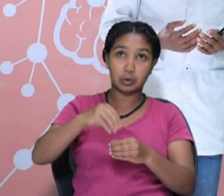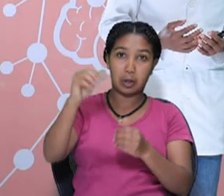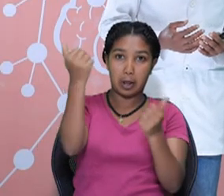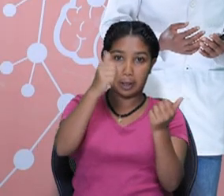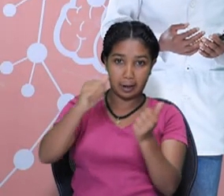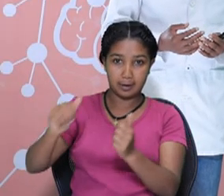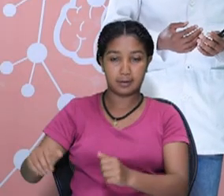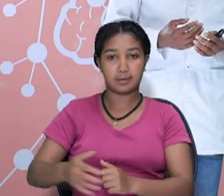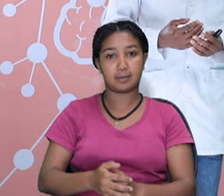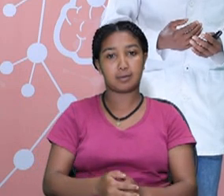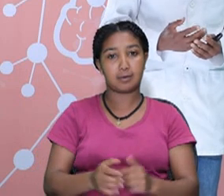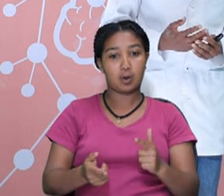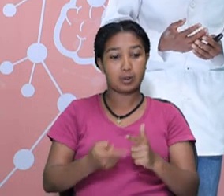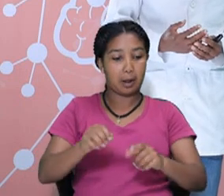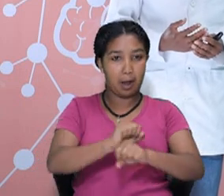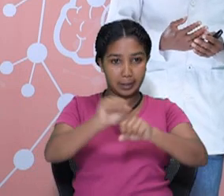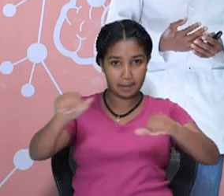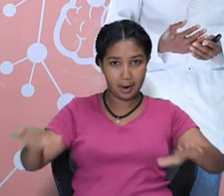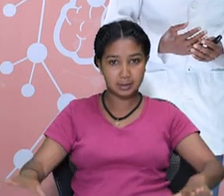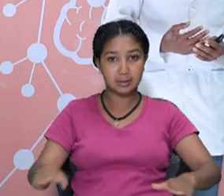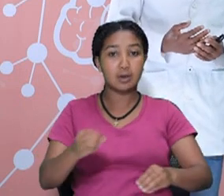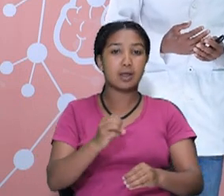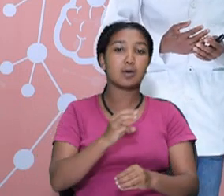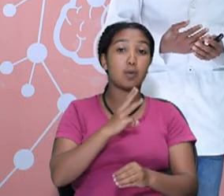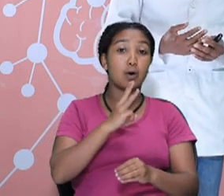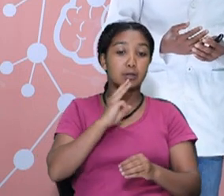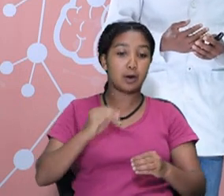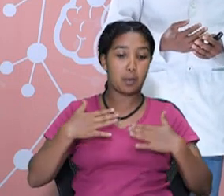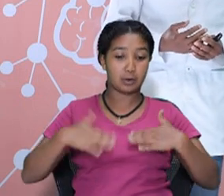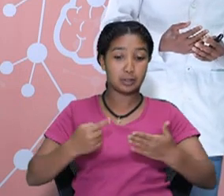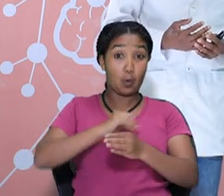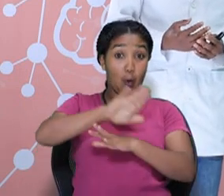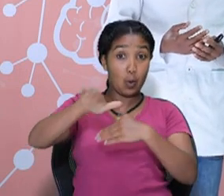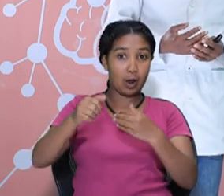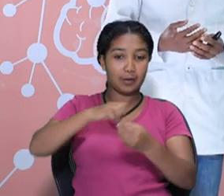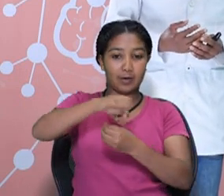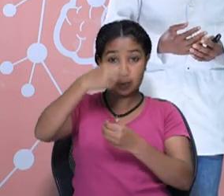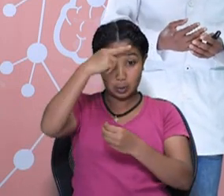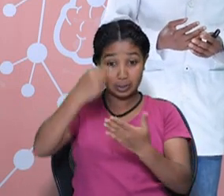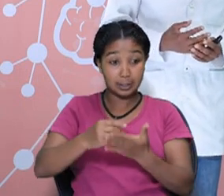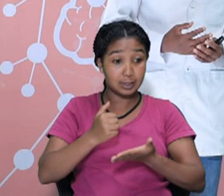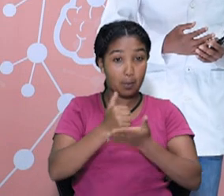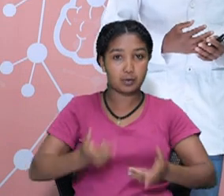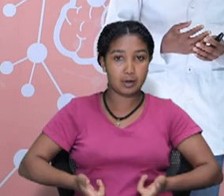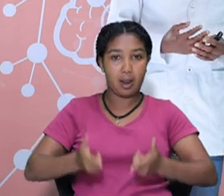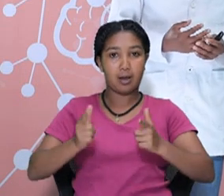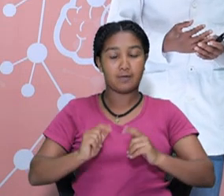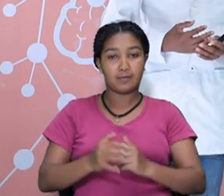or atmosphere, landmass, water bodies. These and all are environments because they support